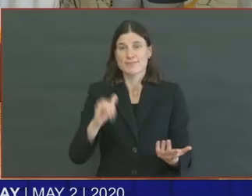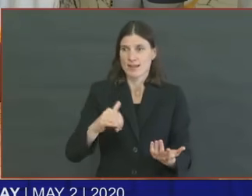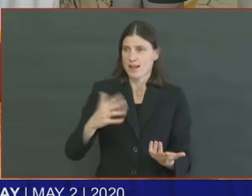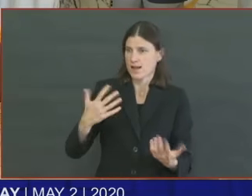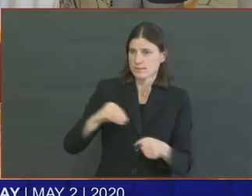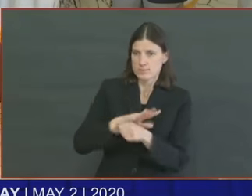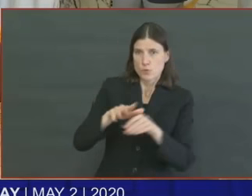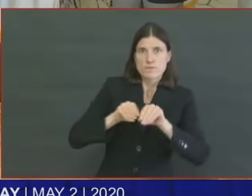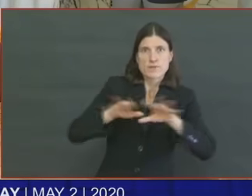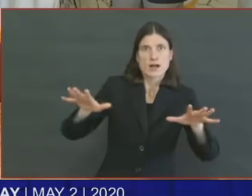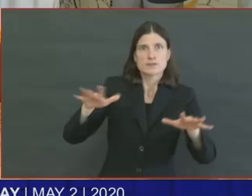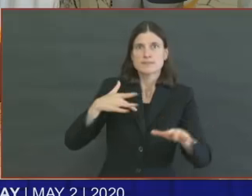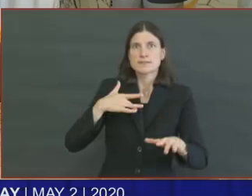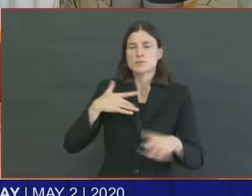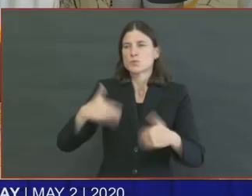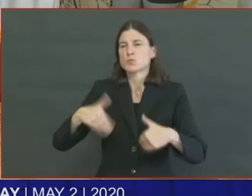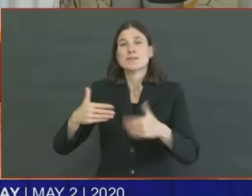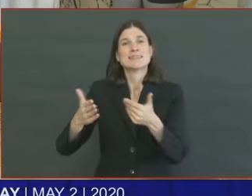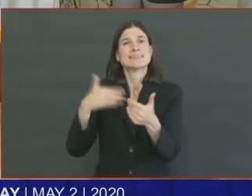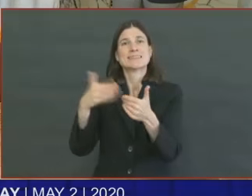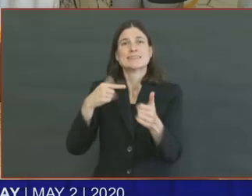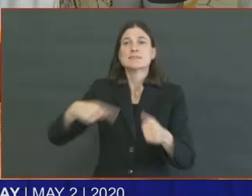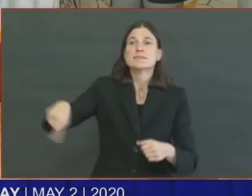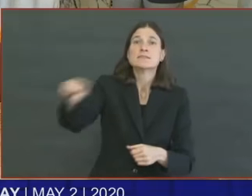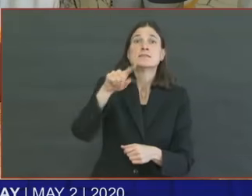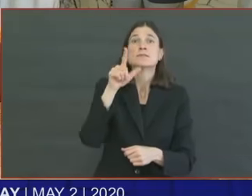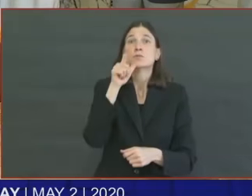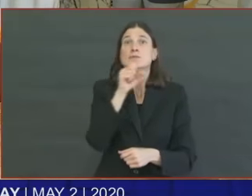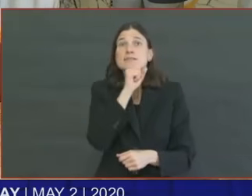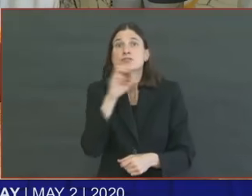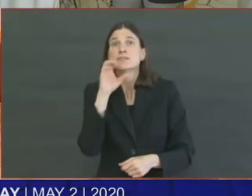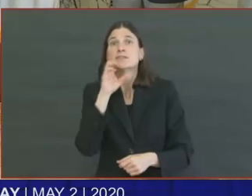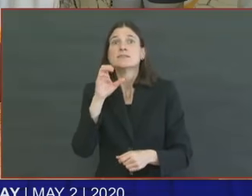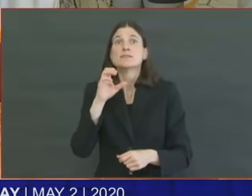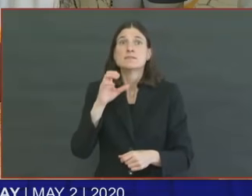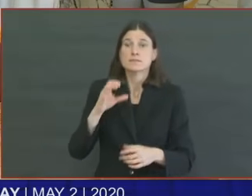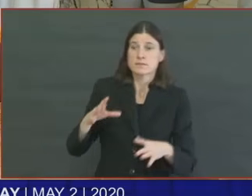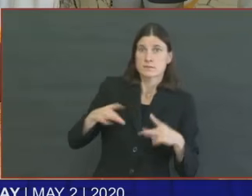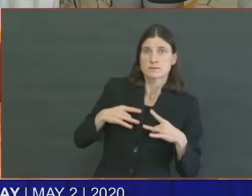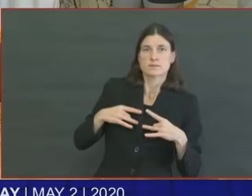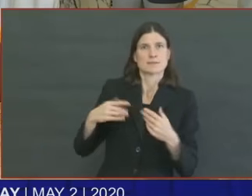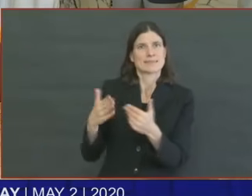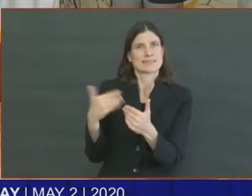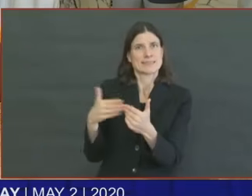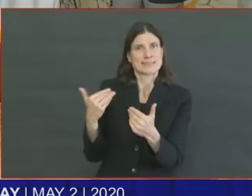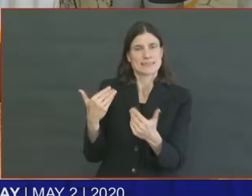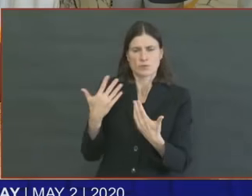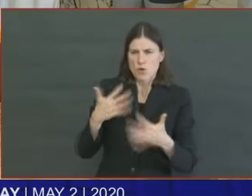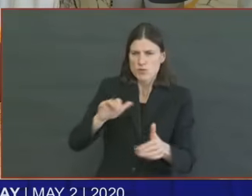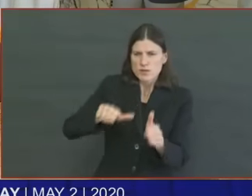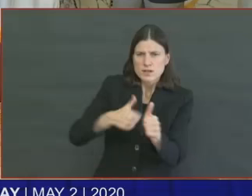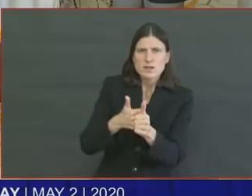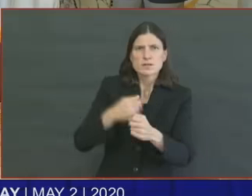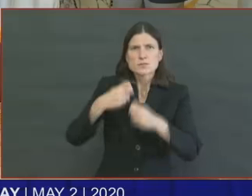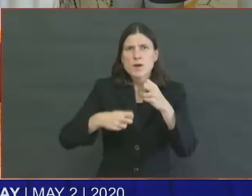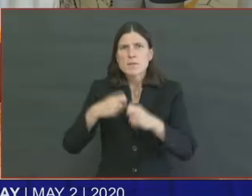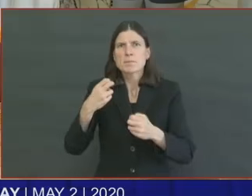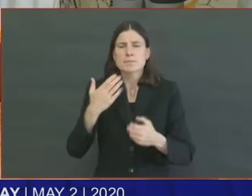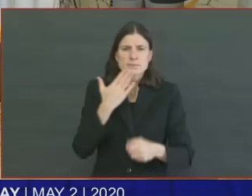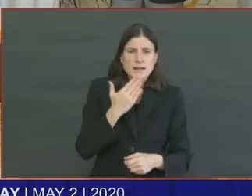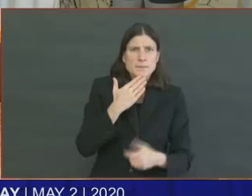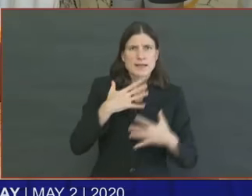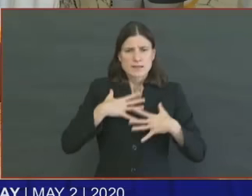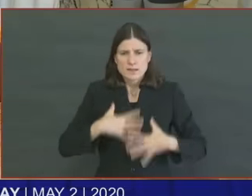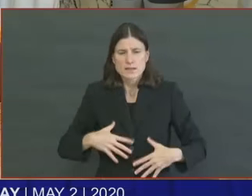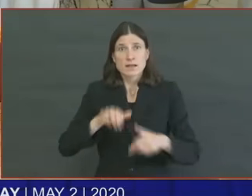together and are vulnerable because of being medically fragile or physically fragile. So it's an unfortunate